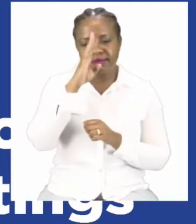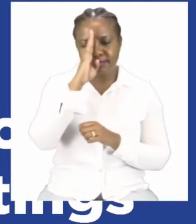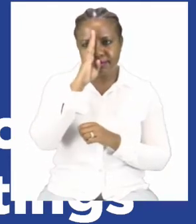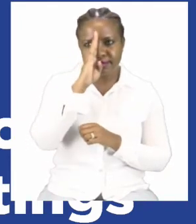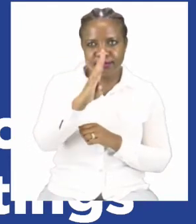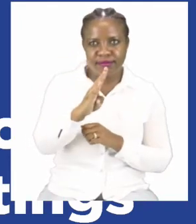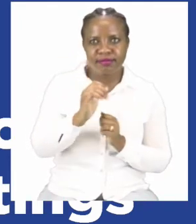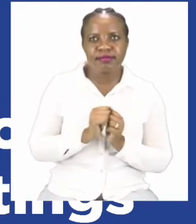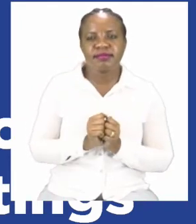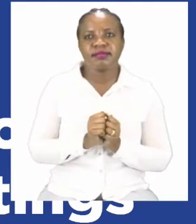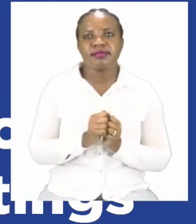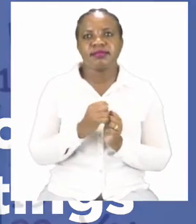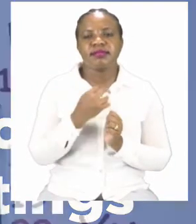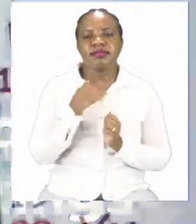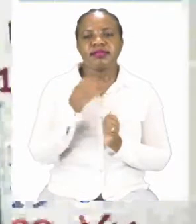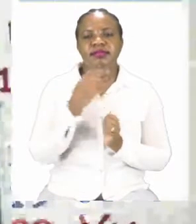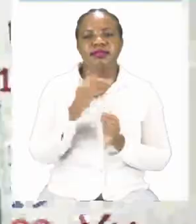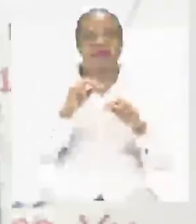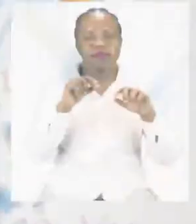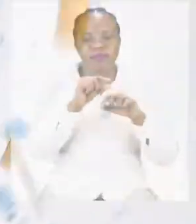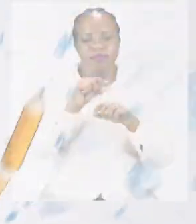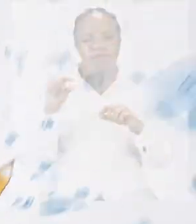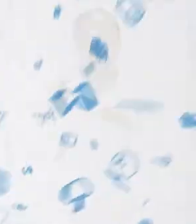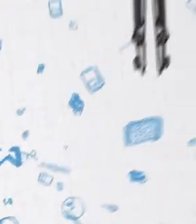and syllables.